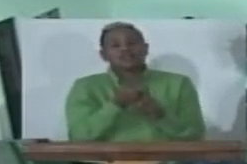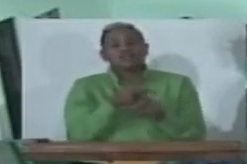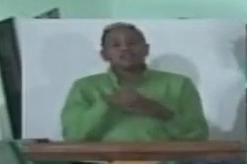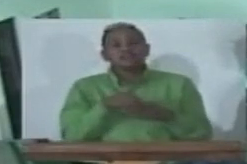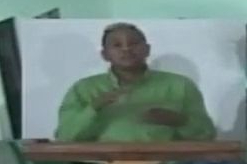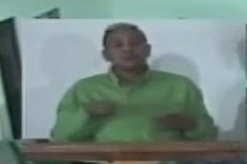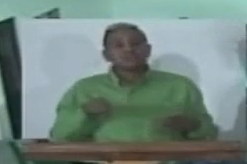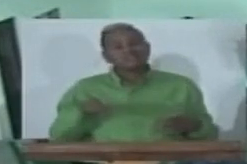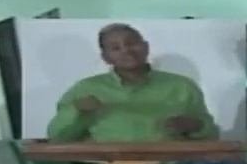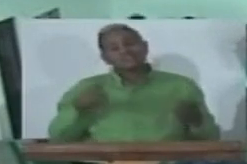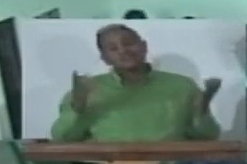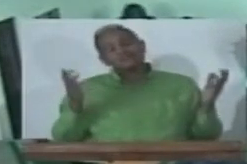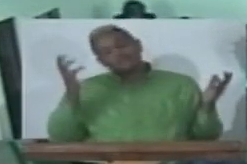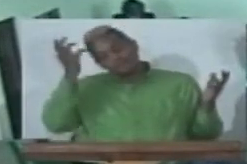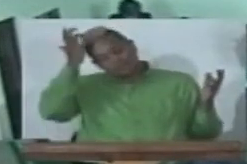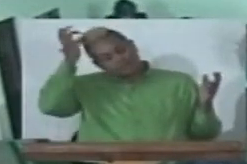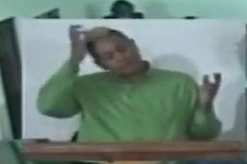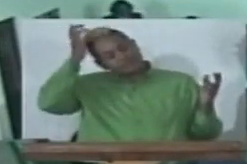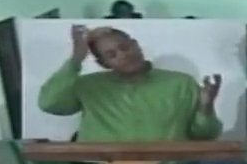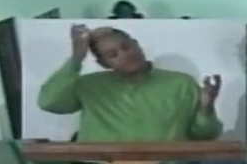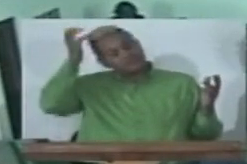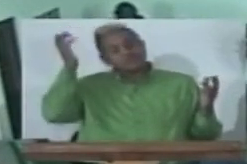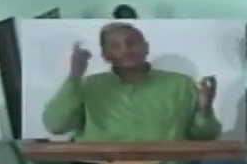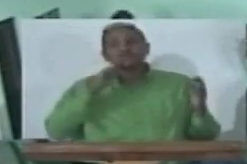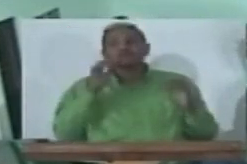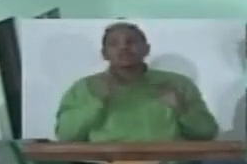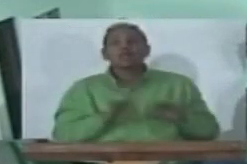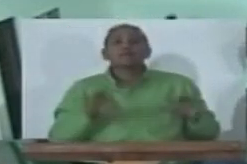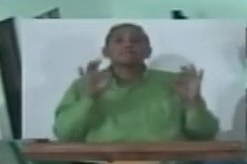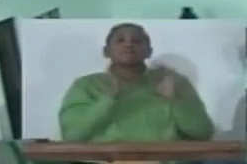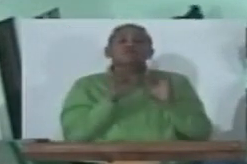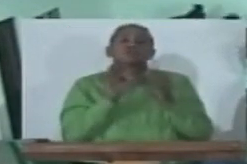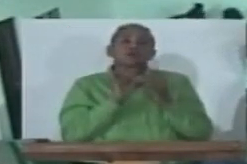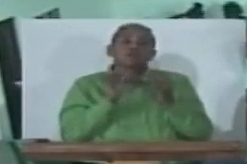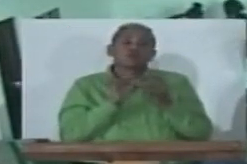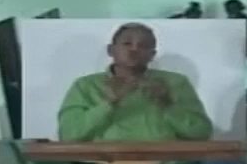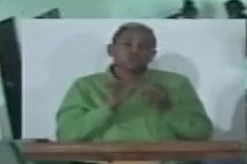participating in this very important motion.